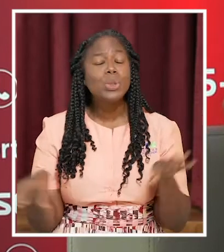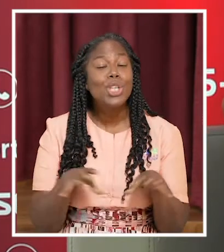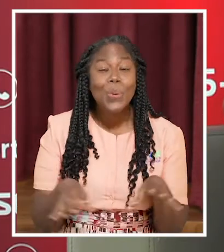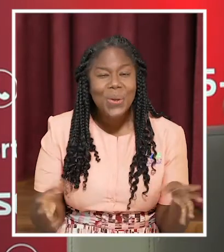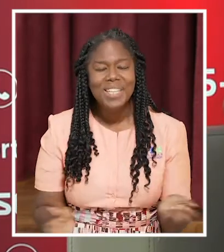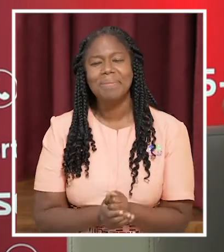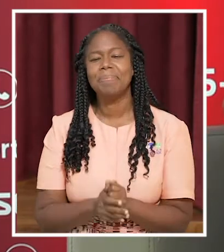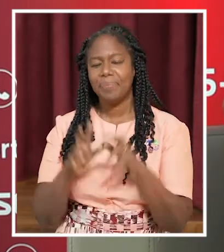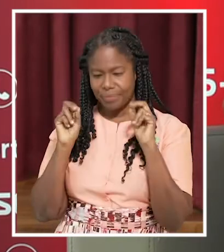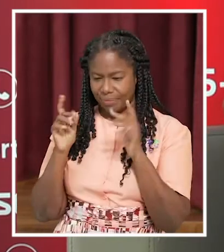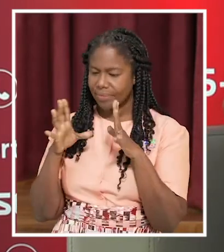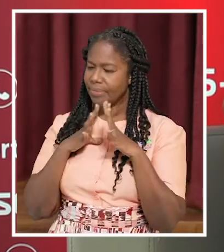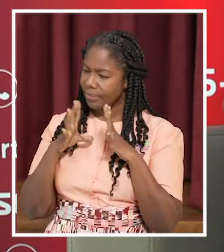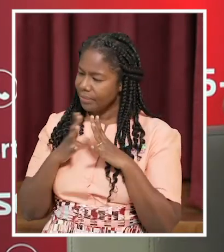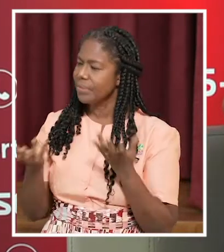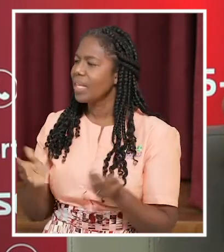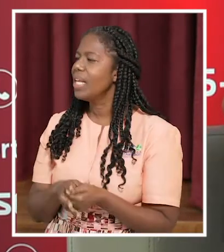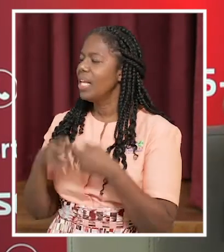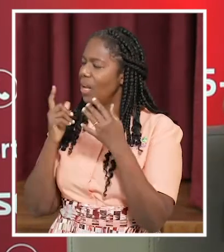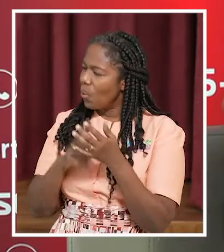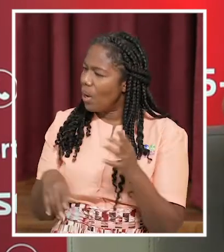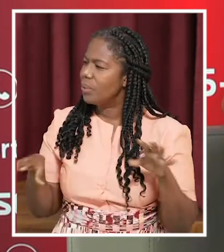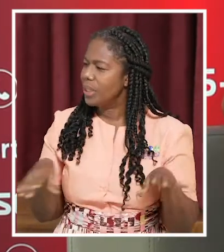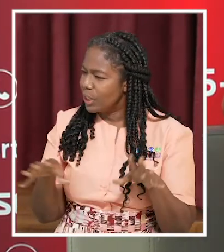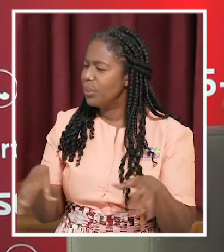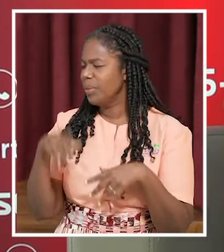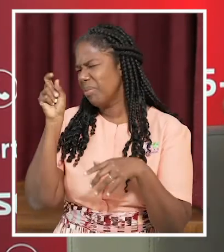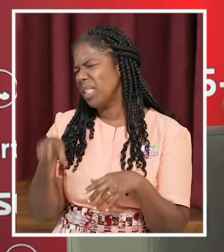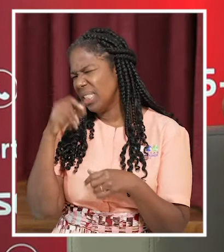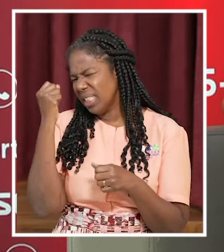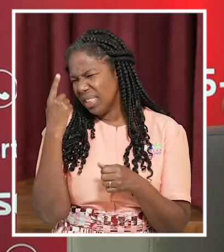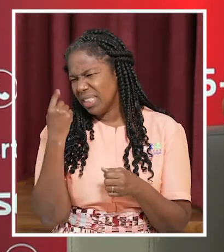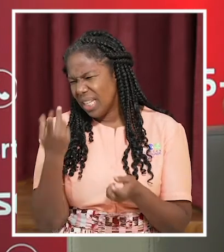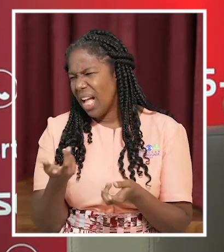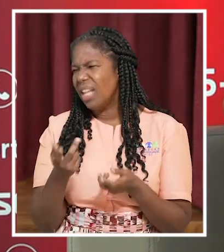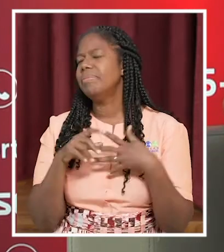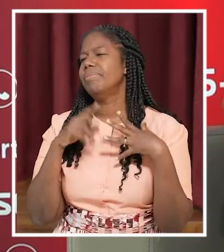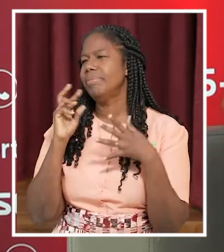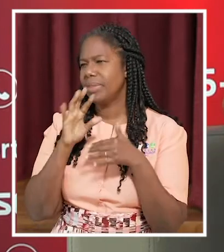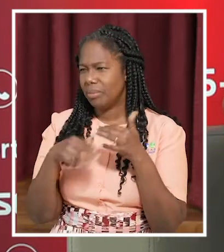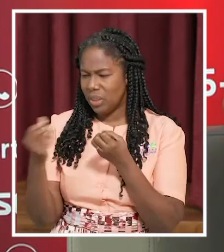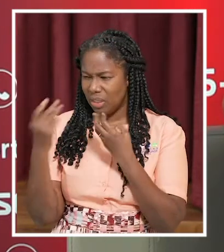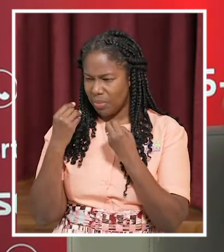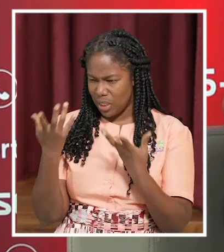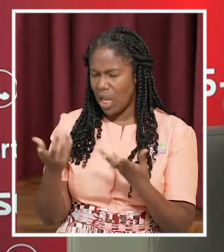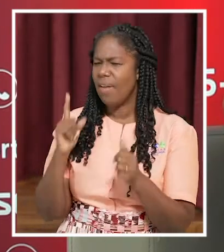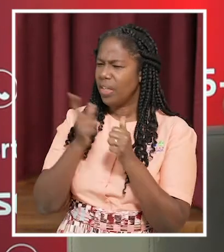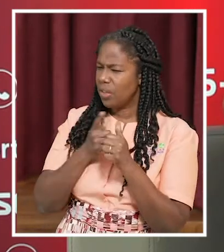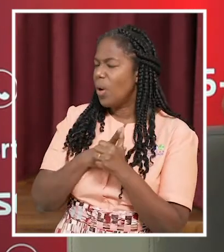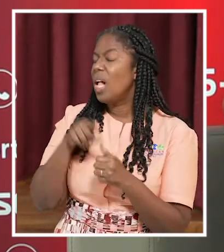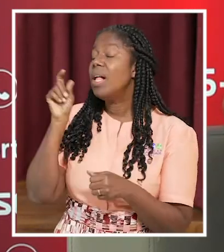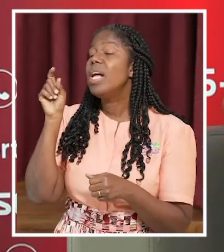this information? We must first recognize, is it credible information or is it not credible? So we don't want to believe everything that we